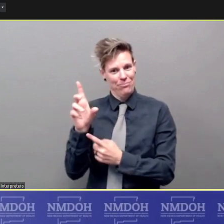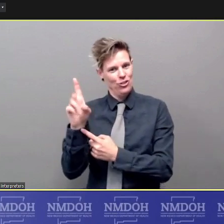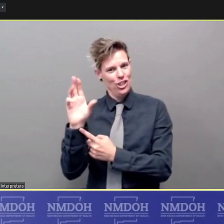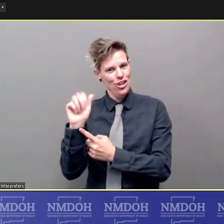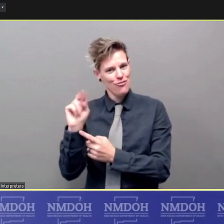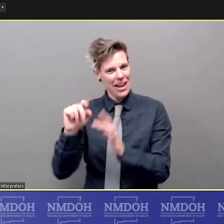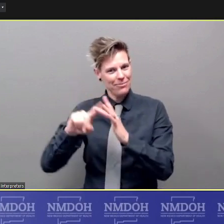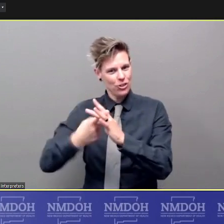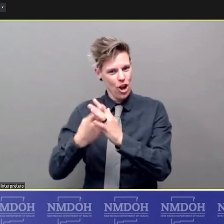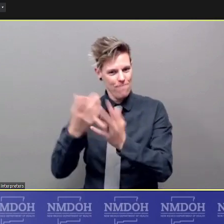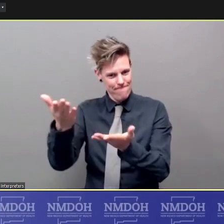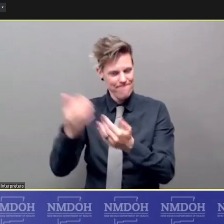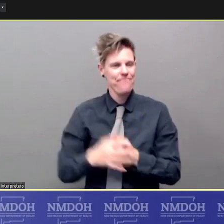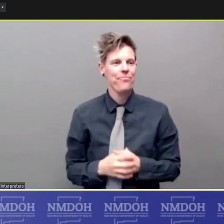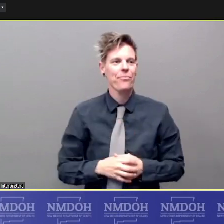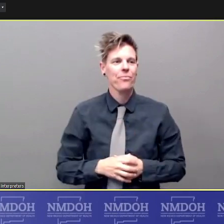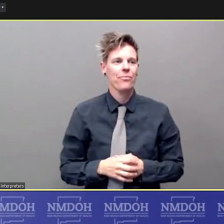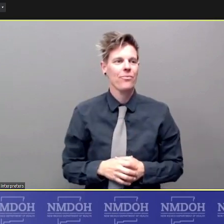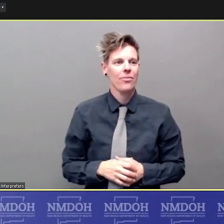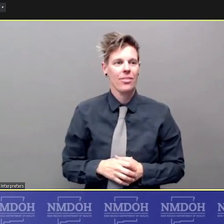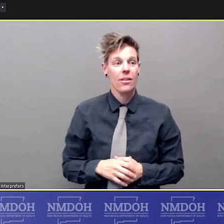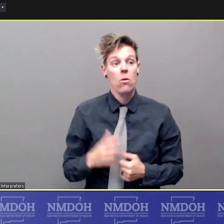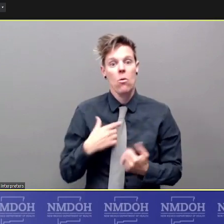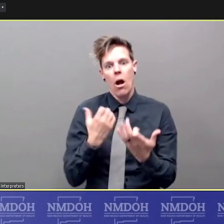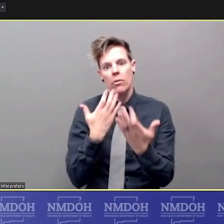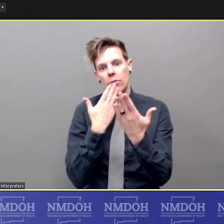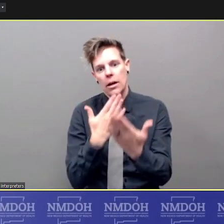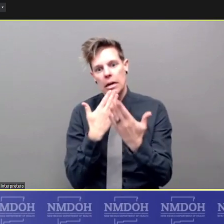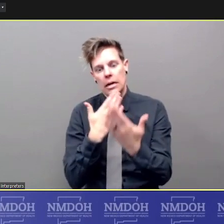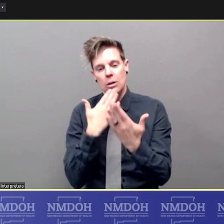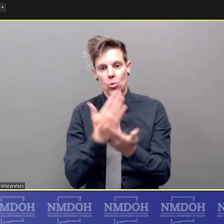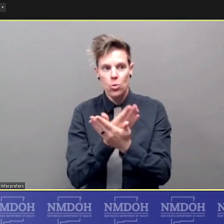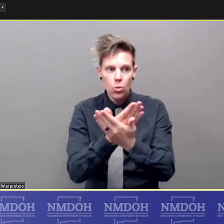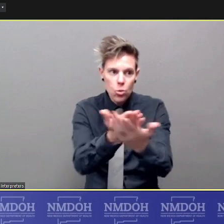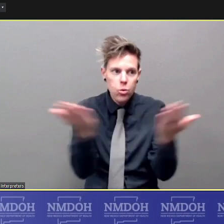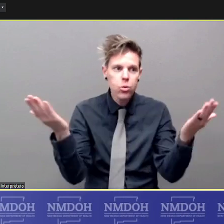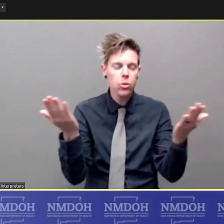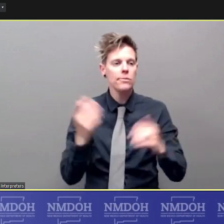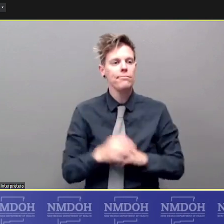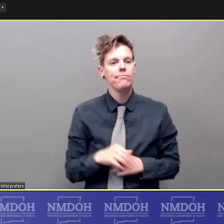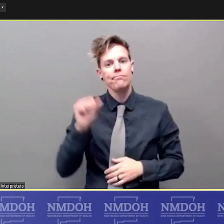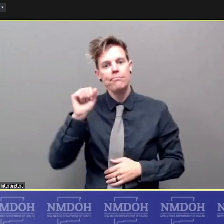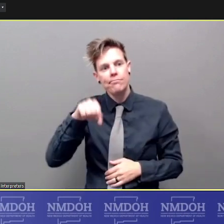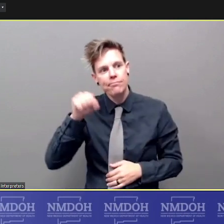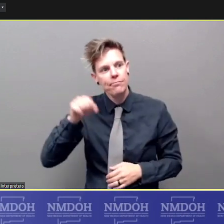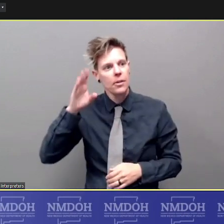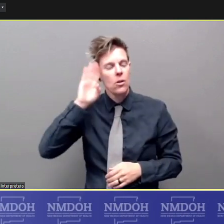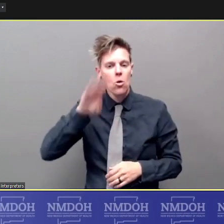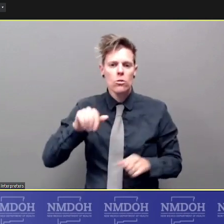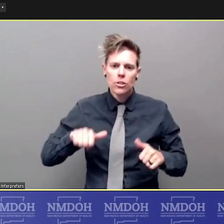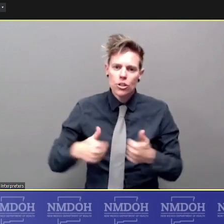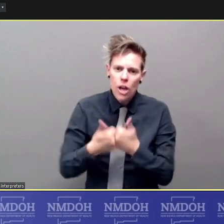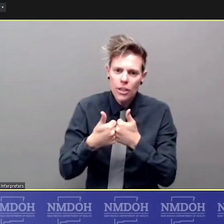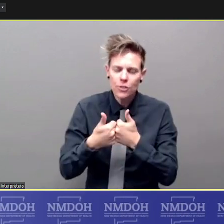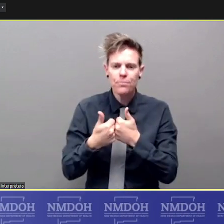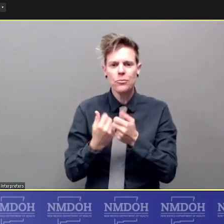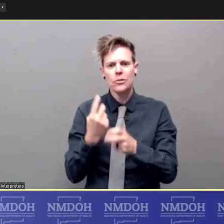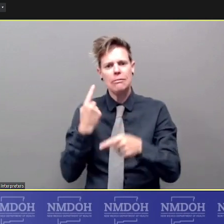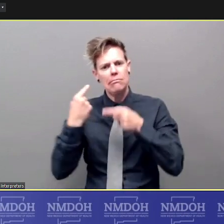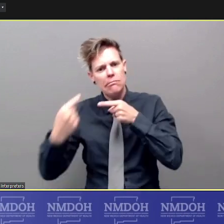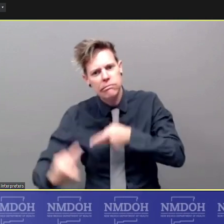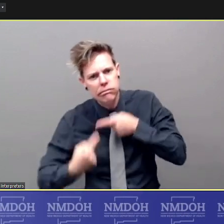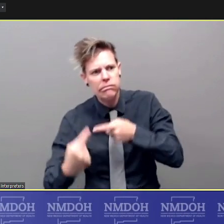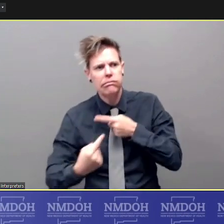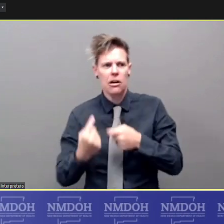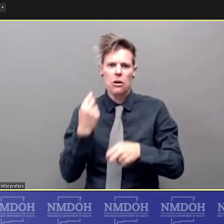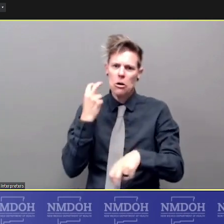really just want to thank our communities. We know this is a challenging time, and we will continue to work together, and we will get through this.